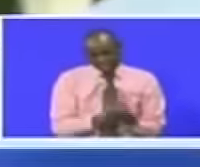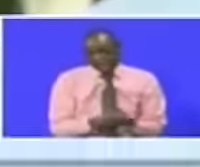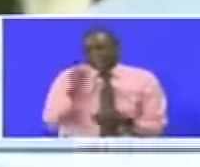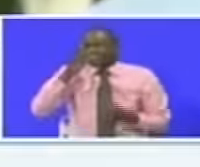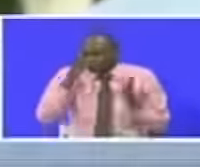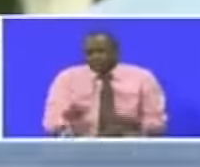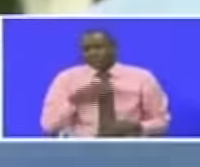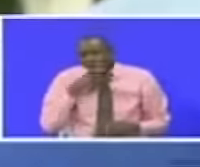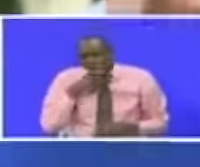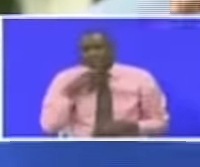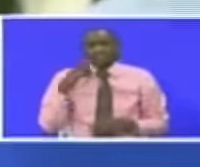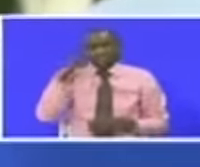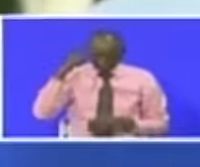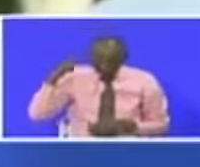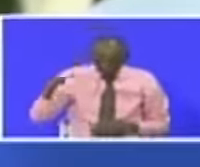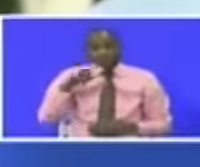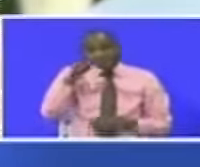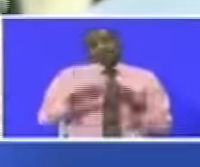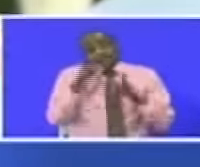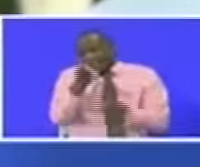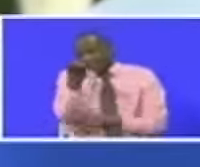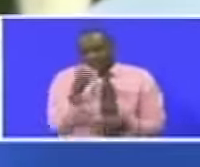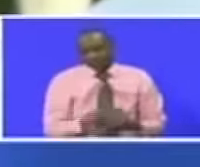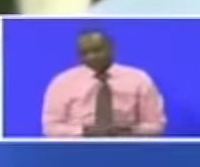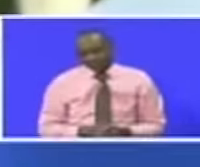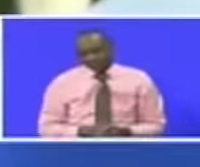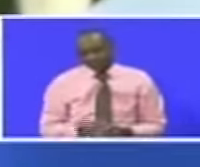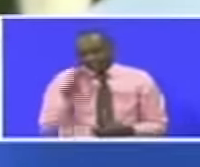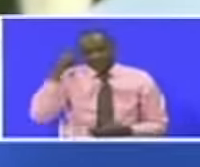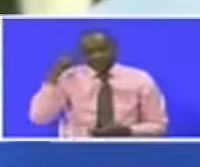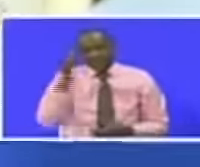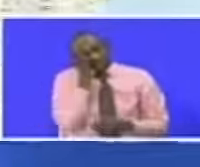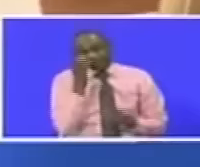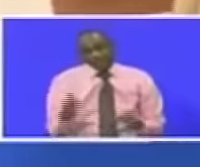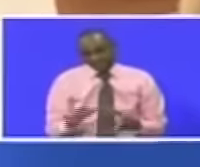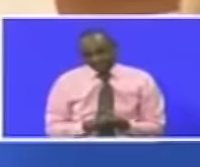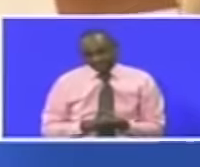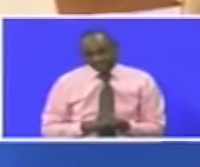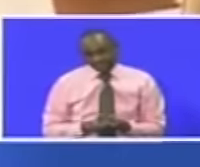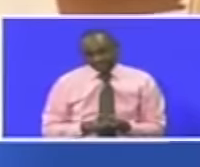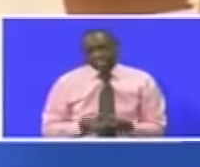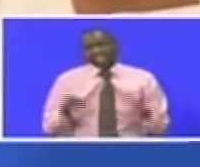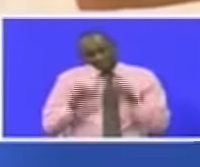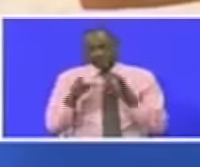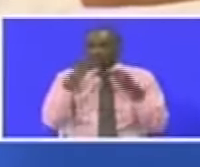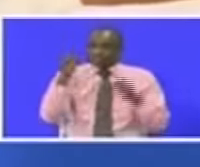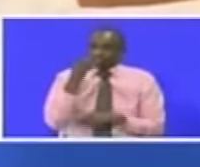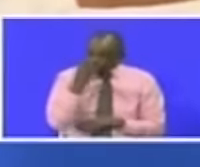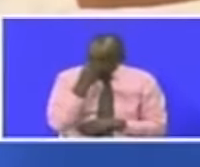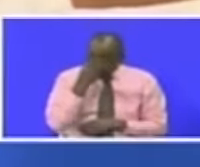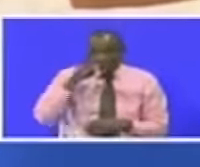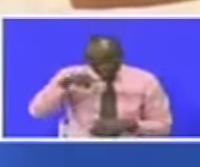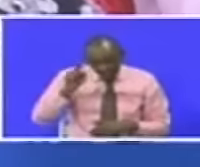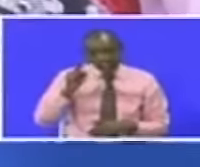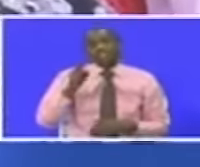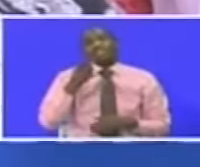is haunting you. You are the killer. Deputy President William Ruto is among those